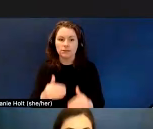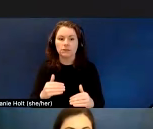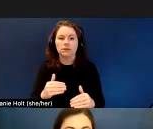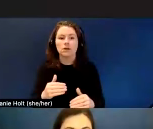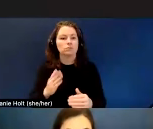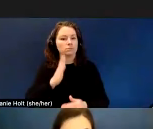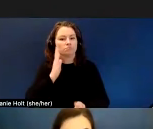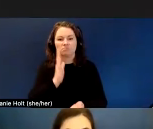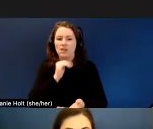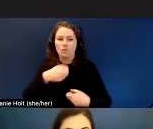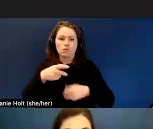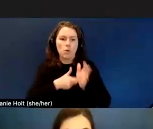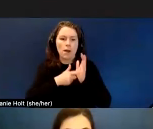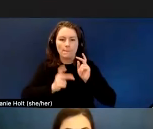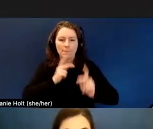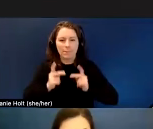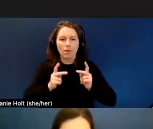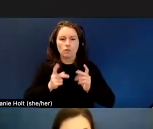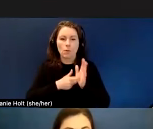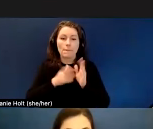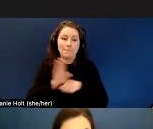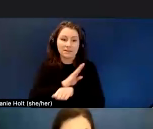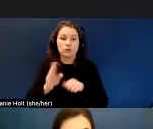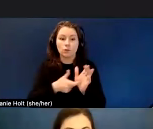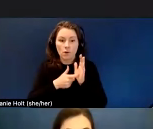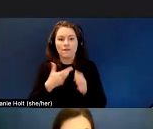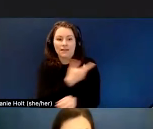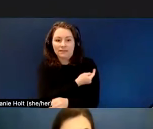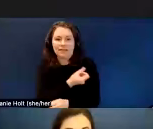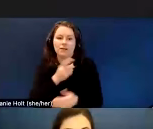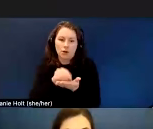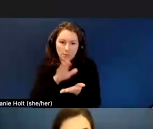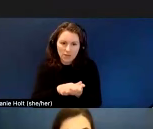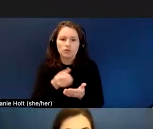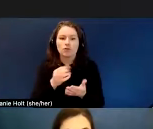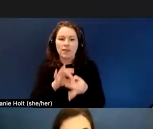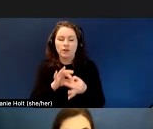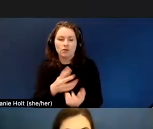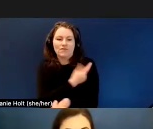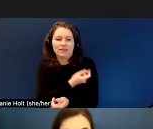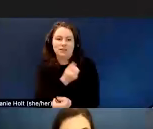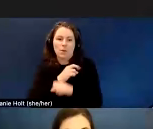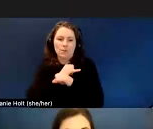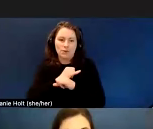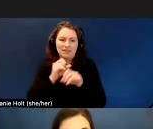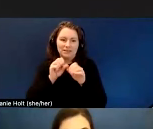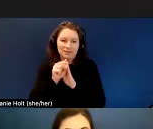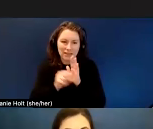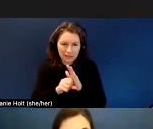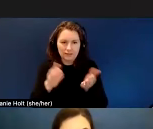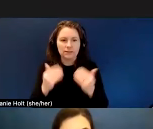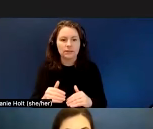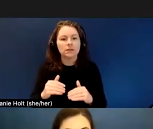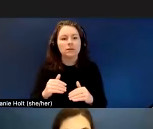or documentation related to vaccination or immunity status, including state medical facilities and the statute providing medical freedom